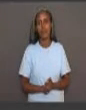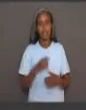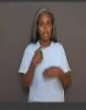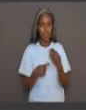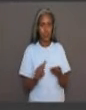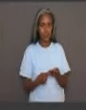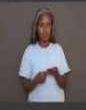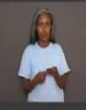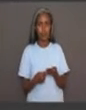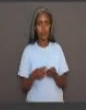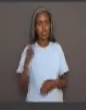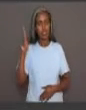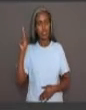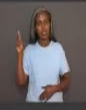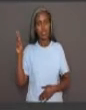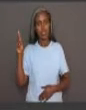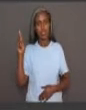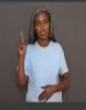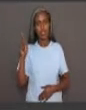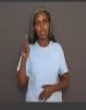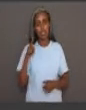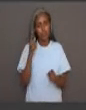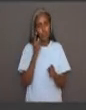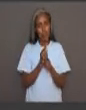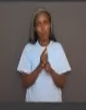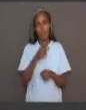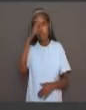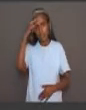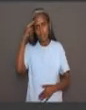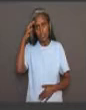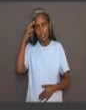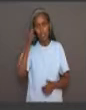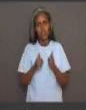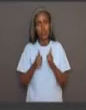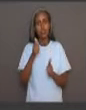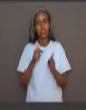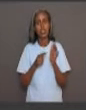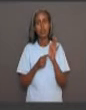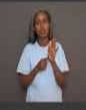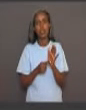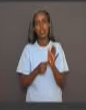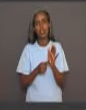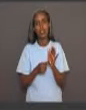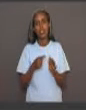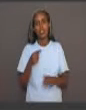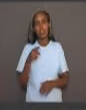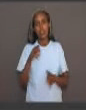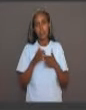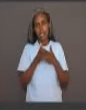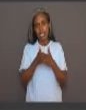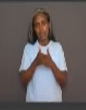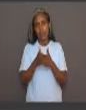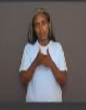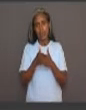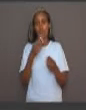Therefore, this is an appropriate case in which to apply the principle